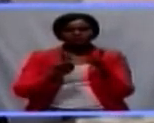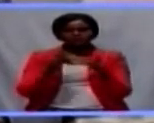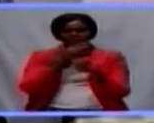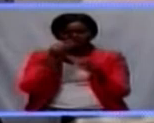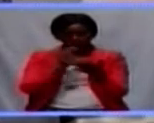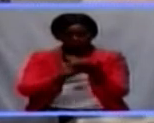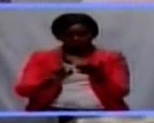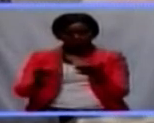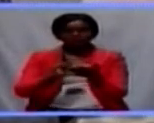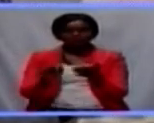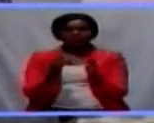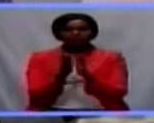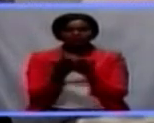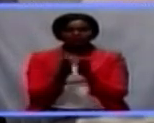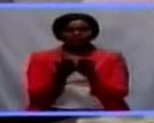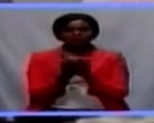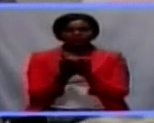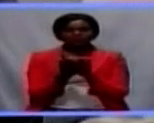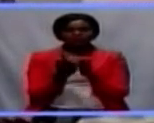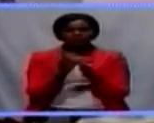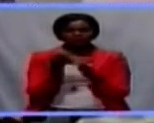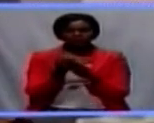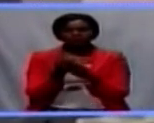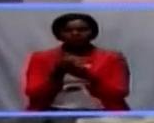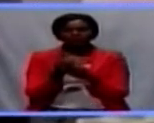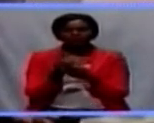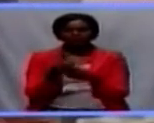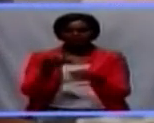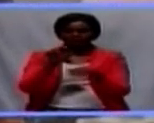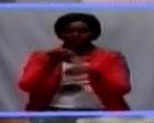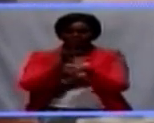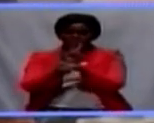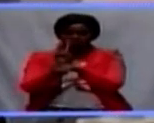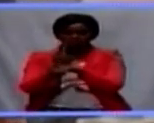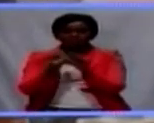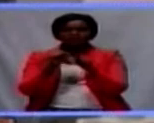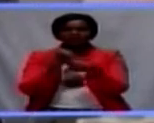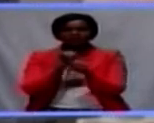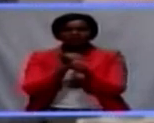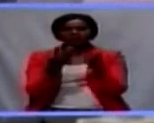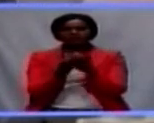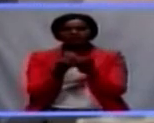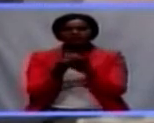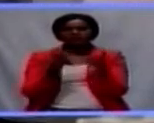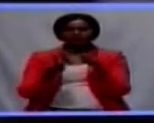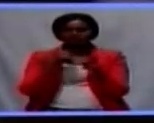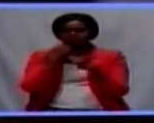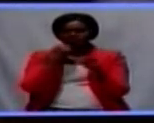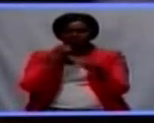fiction books or write fiction movies, because they can make money. In other countries, people who concoct